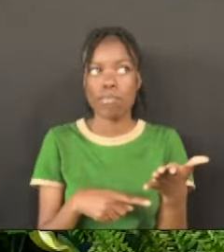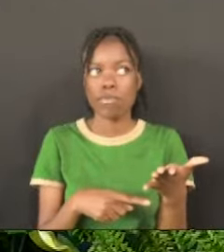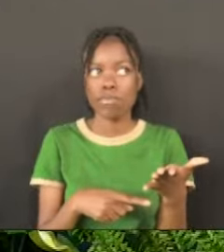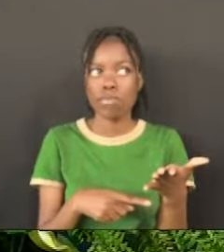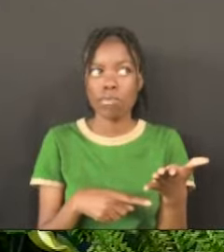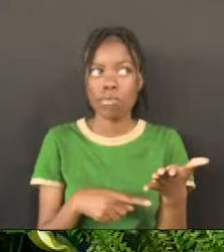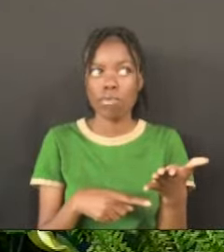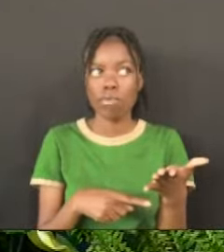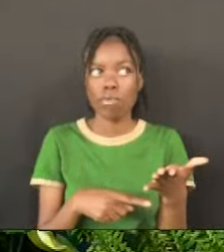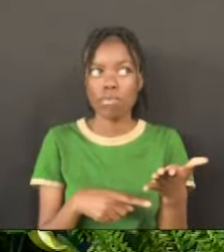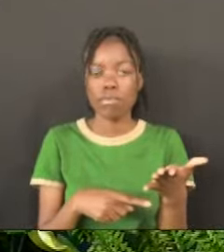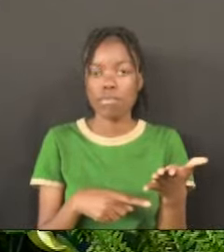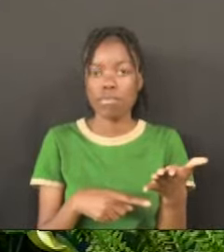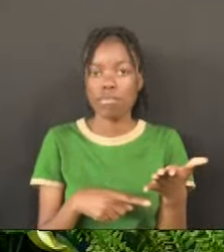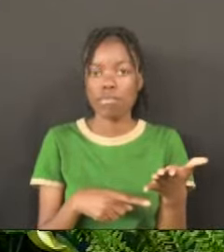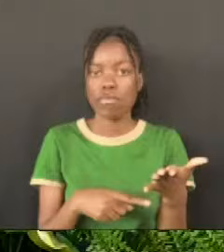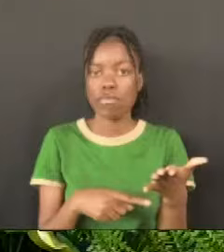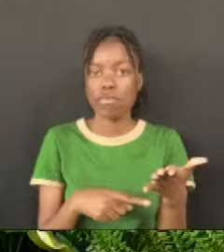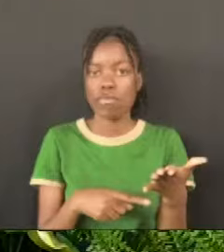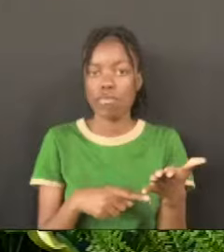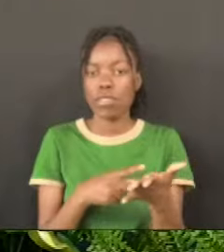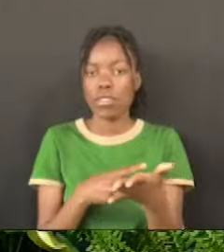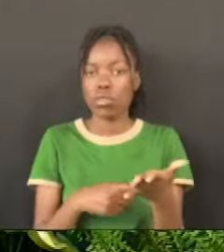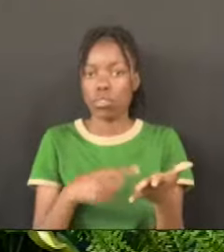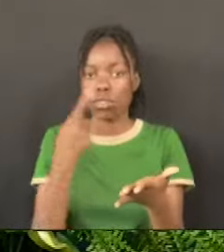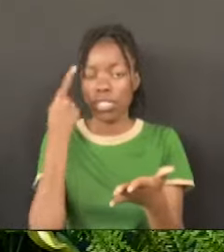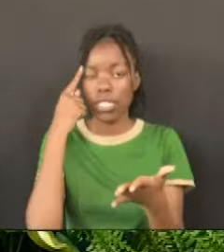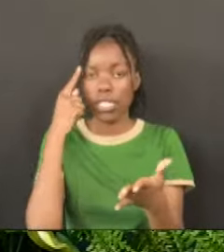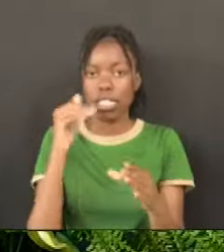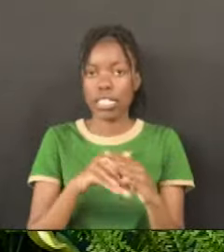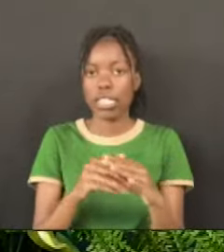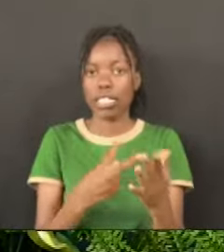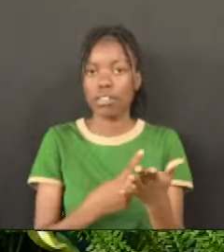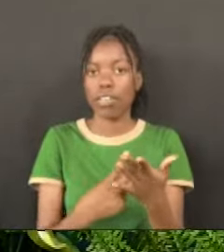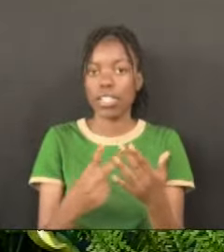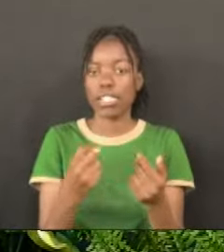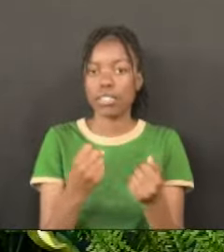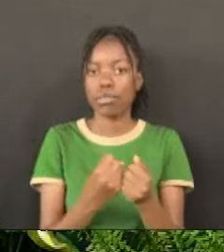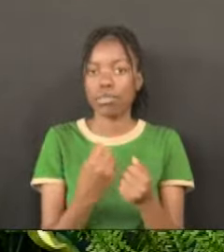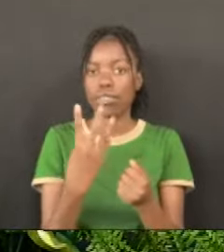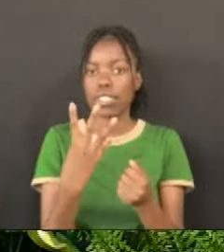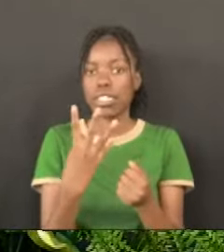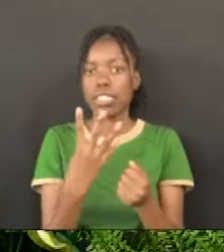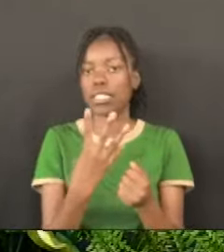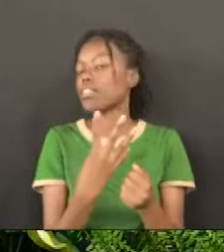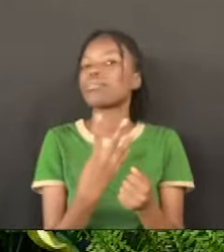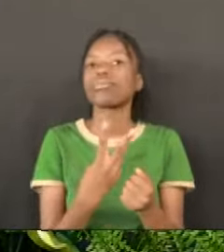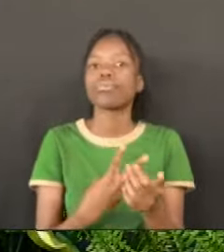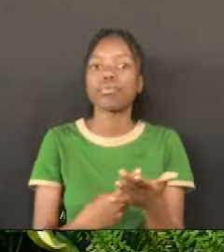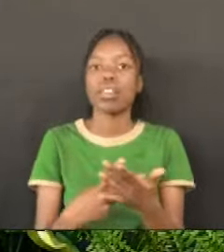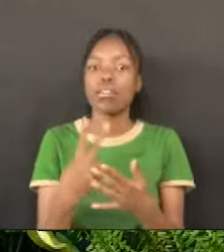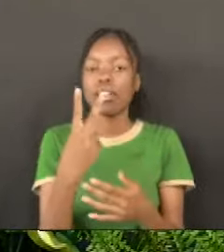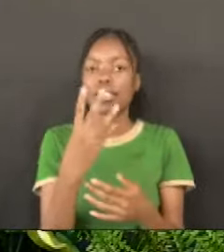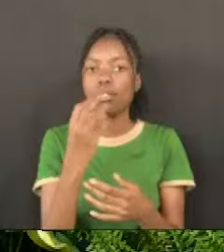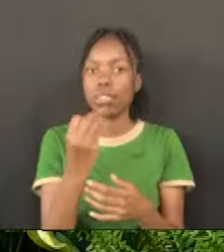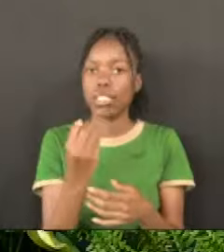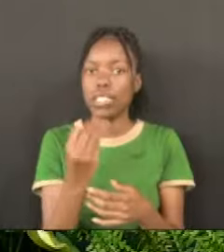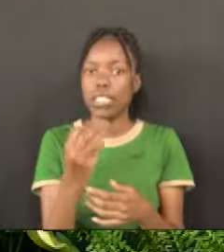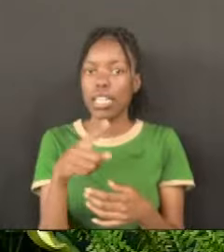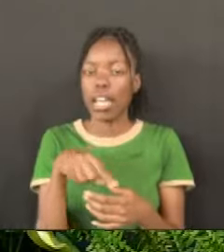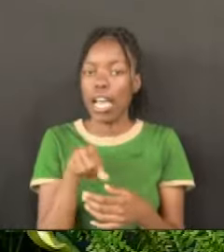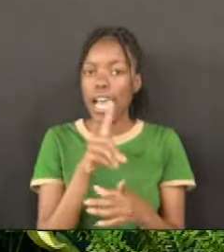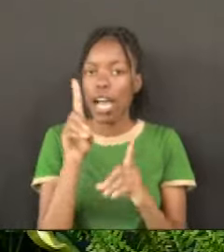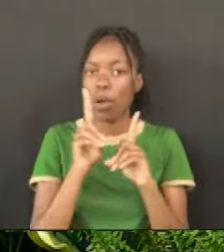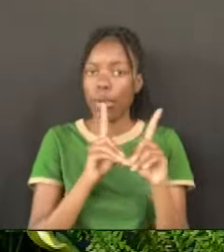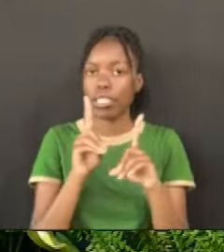The key thought in 14 verse 20 is this, that our journey